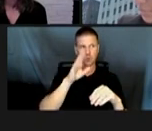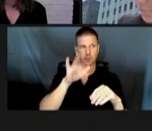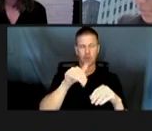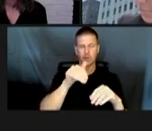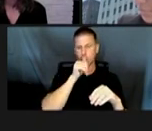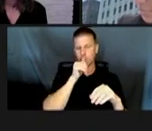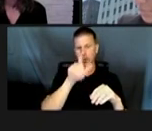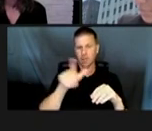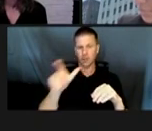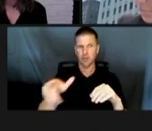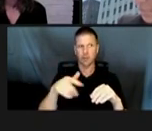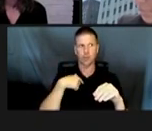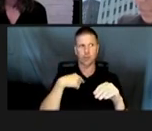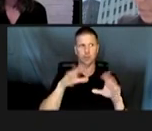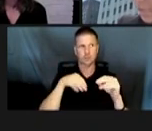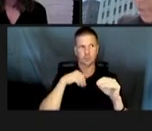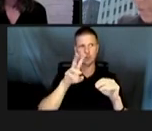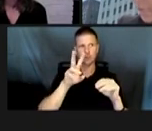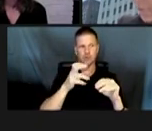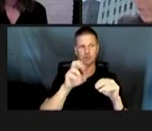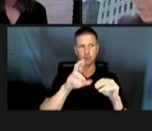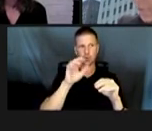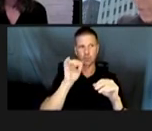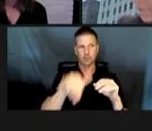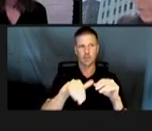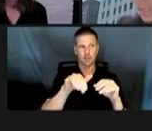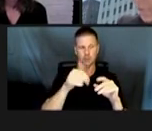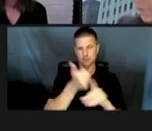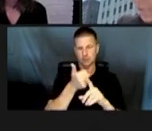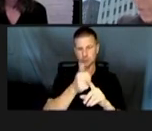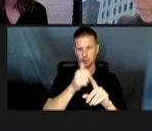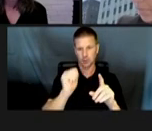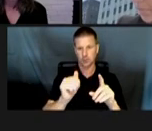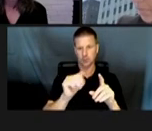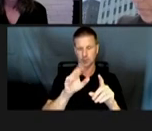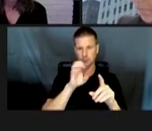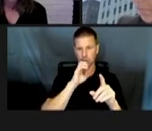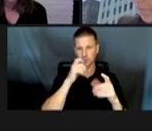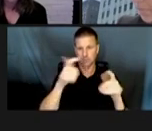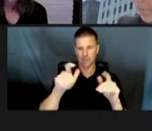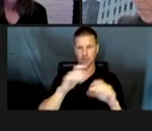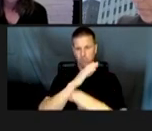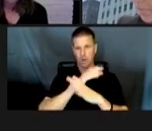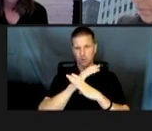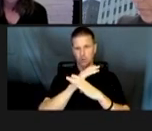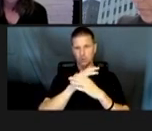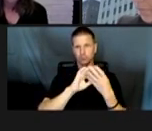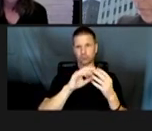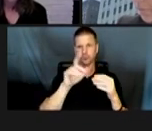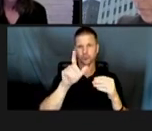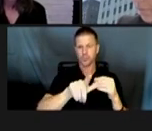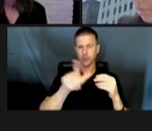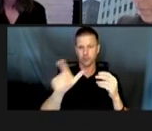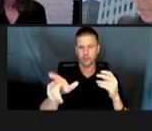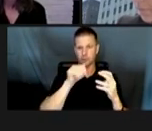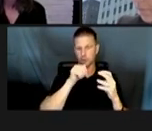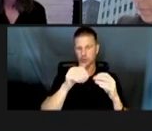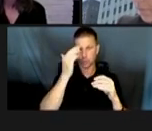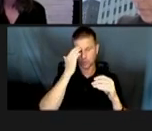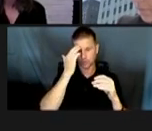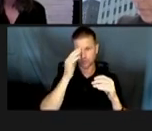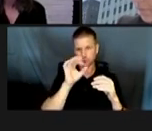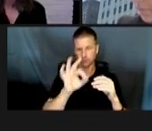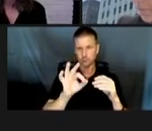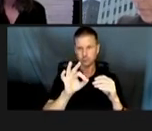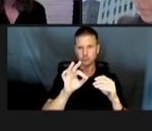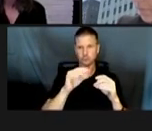are accepting the vouchers. That in and of itself can be a major barrier where the landlords are not aware of,